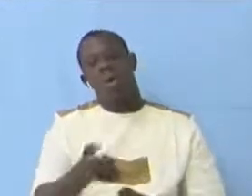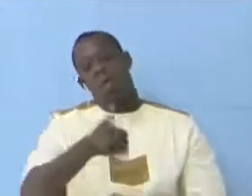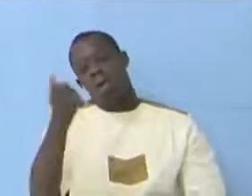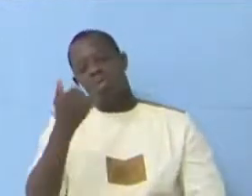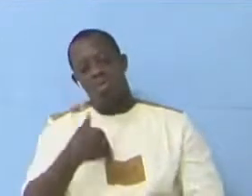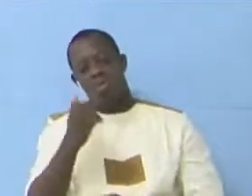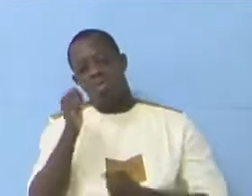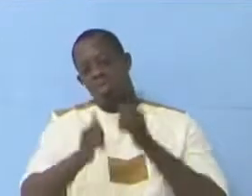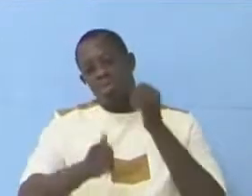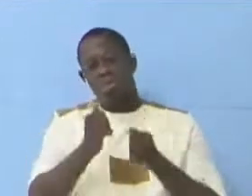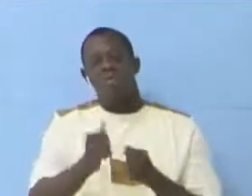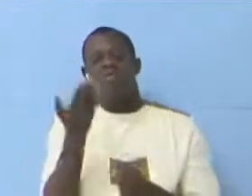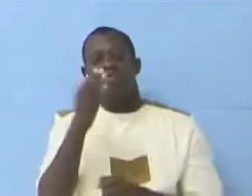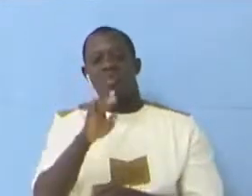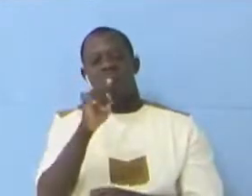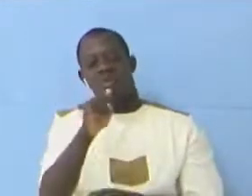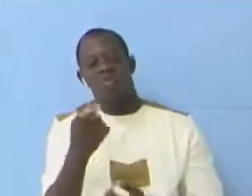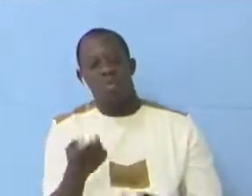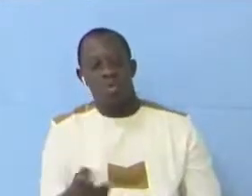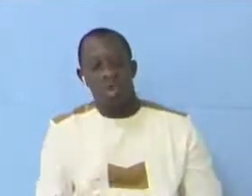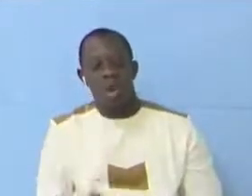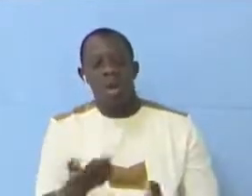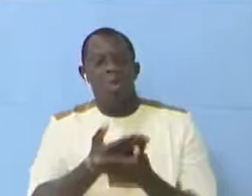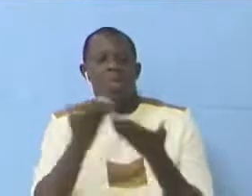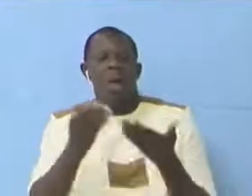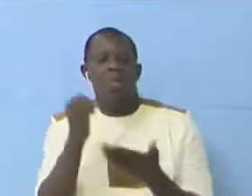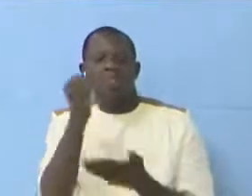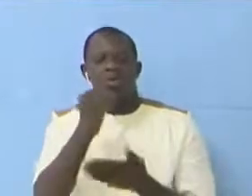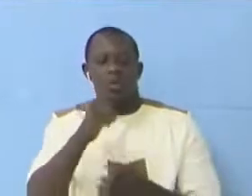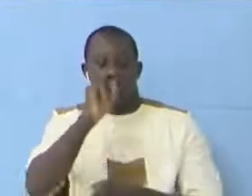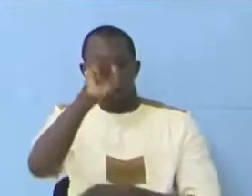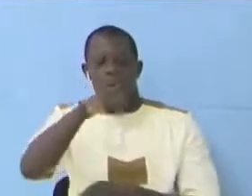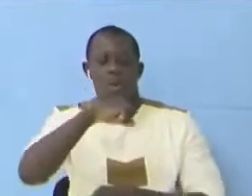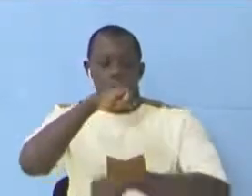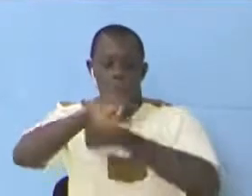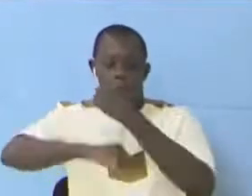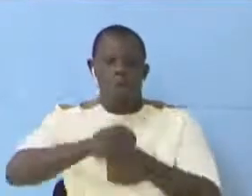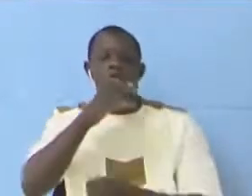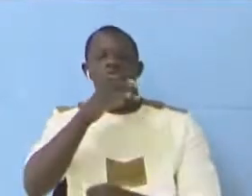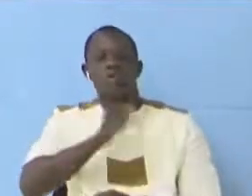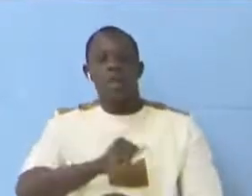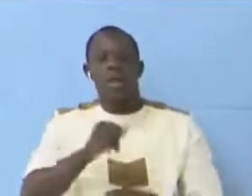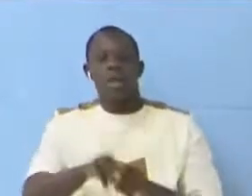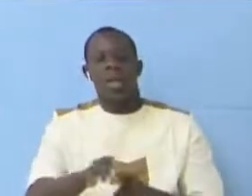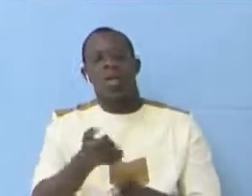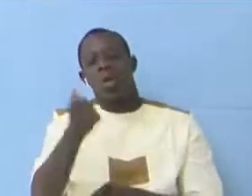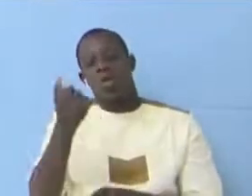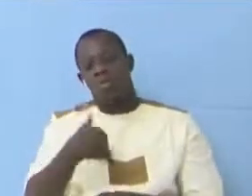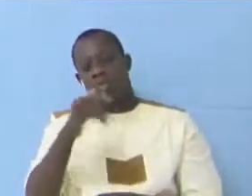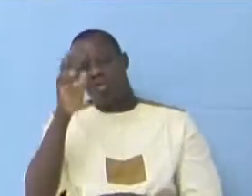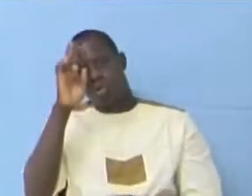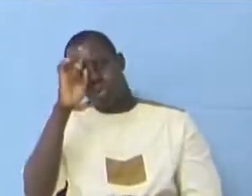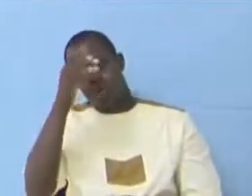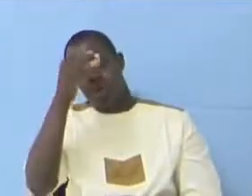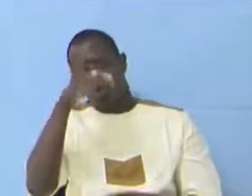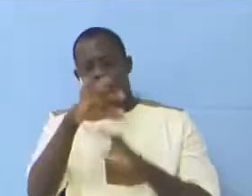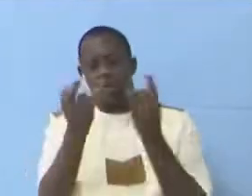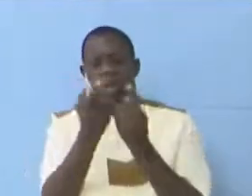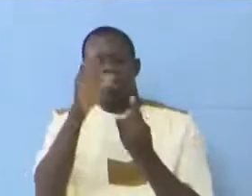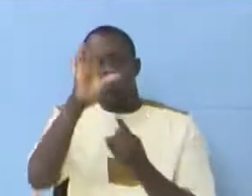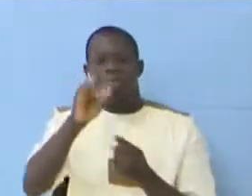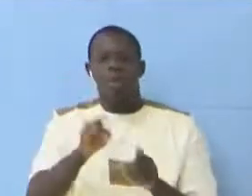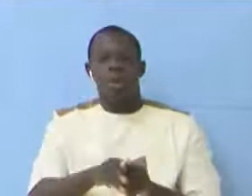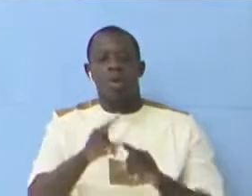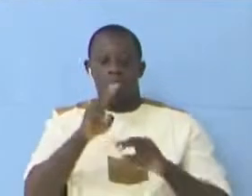daw. Some people avoiding you. ngir sa jëkkër dafa am luñ ko tuumal. Because your husband is accused of something. waaye ñu toog